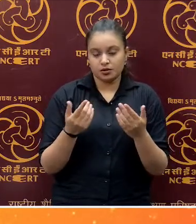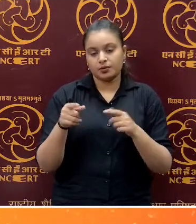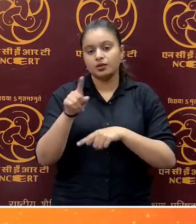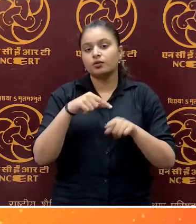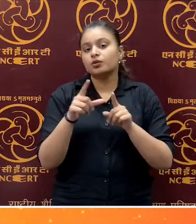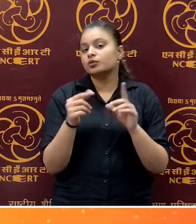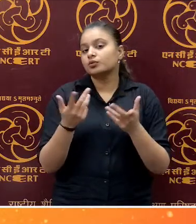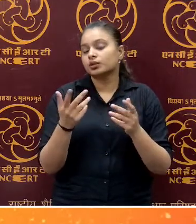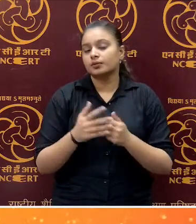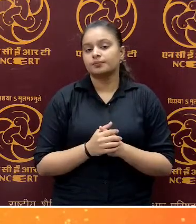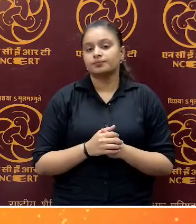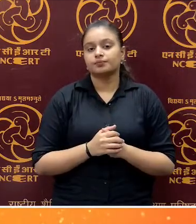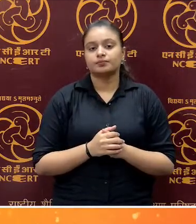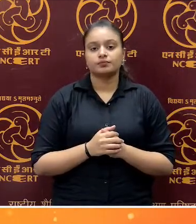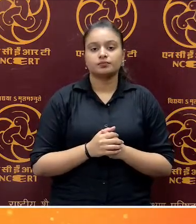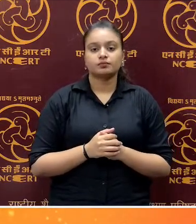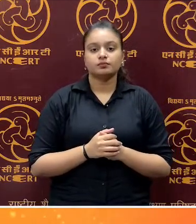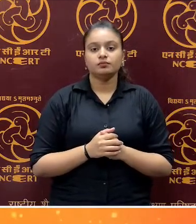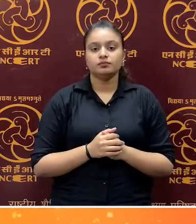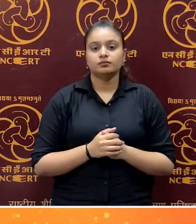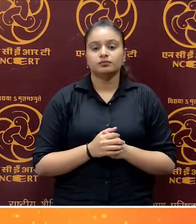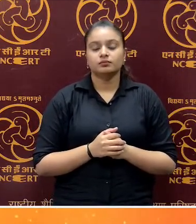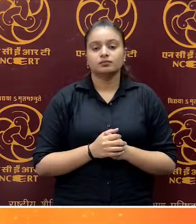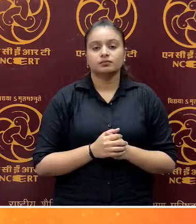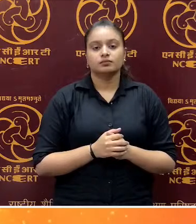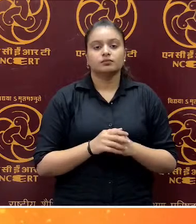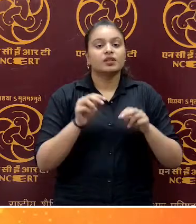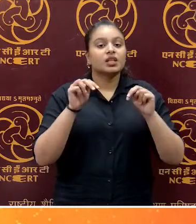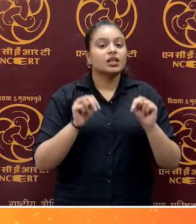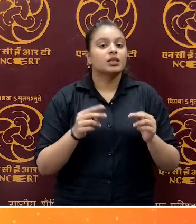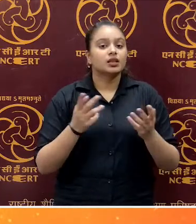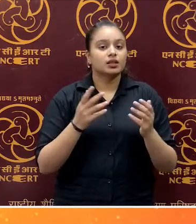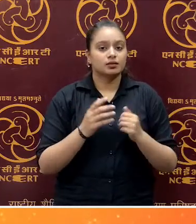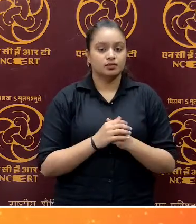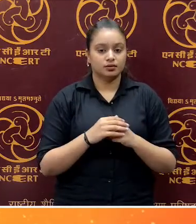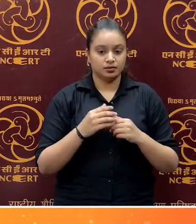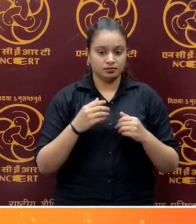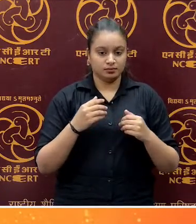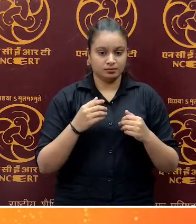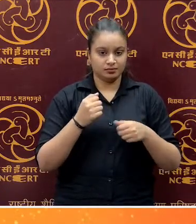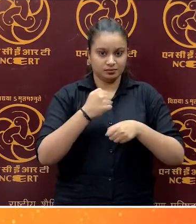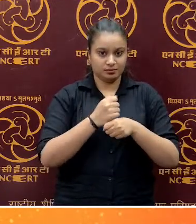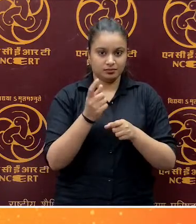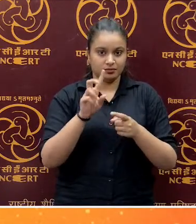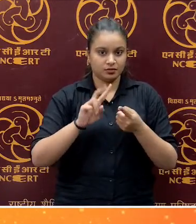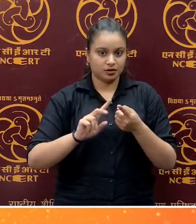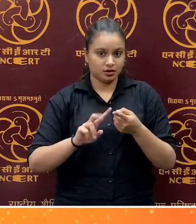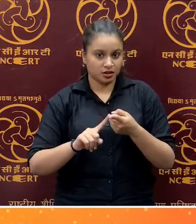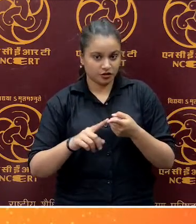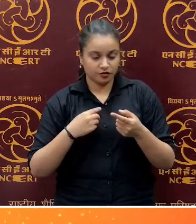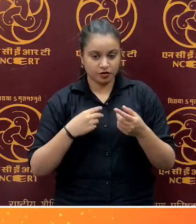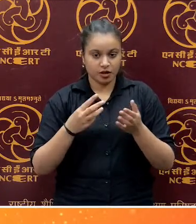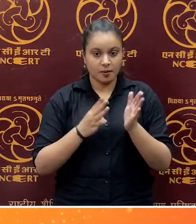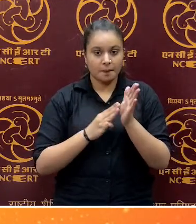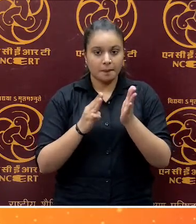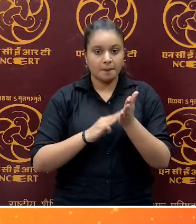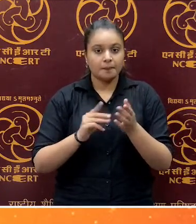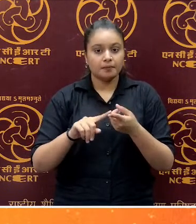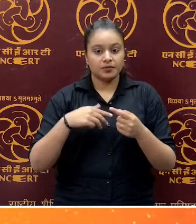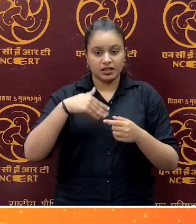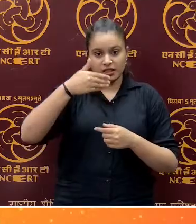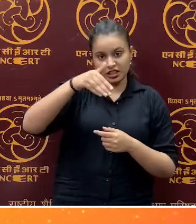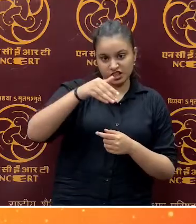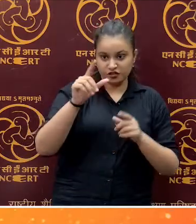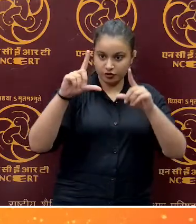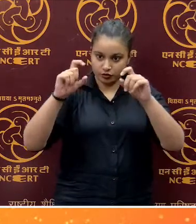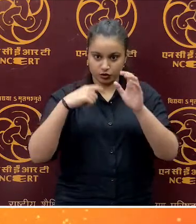have to do, Harpreet and my dear viewers? You just need to put give me word wherever you see the leaf picture.